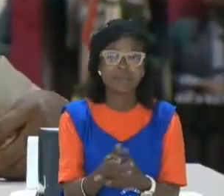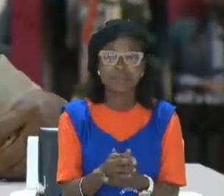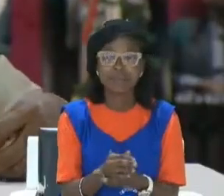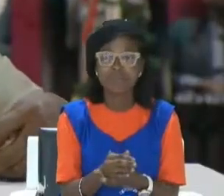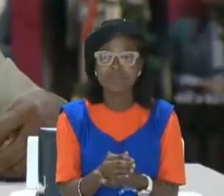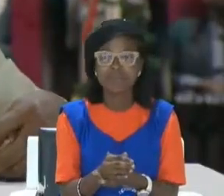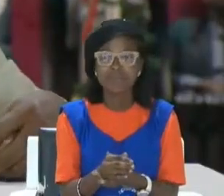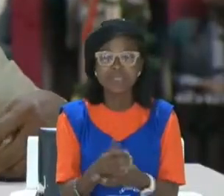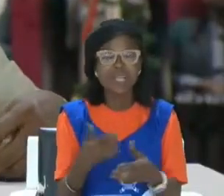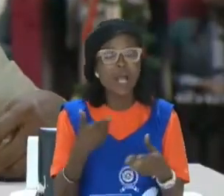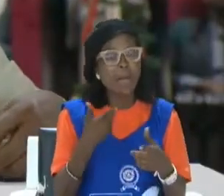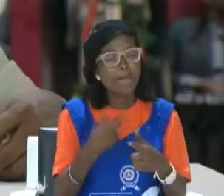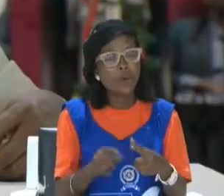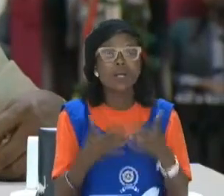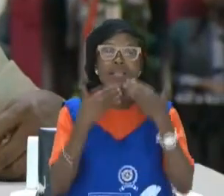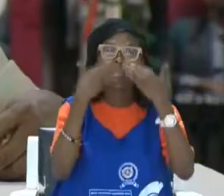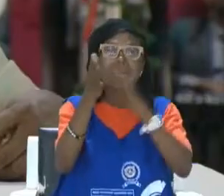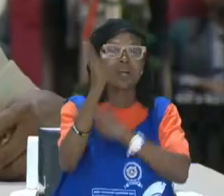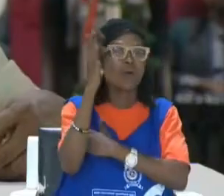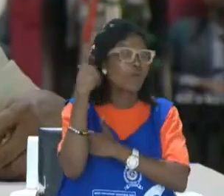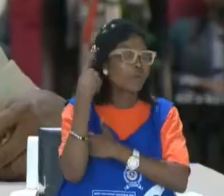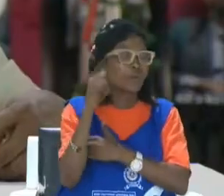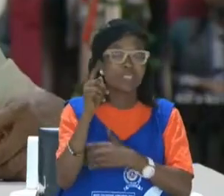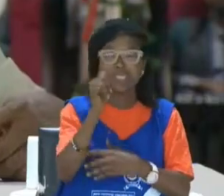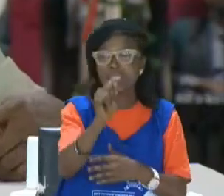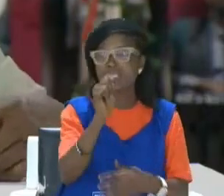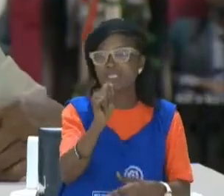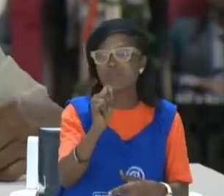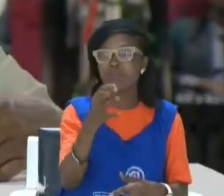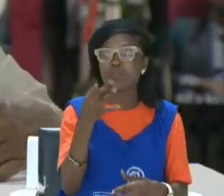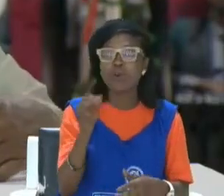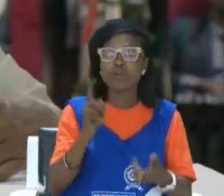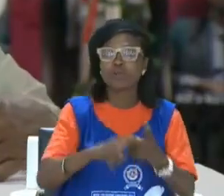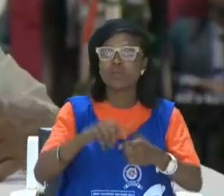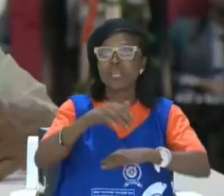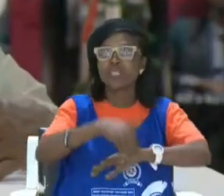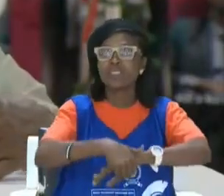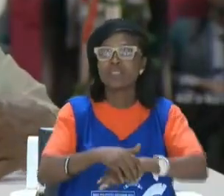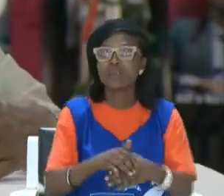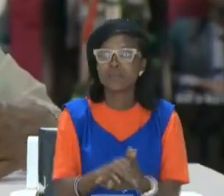I thank God for the testimonies of tonight.